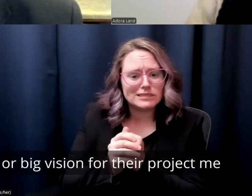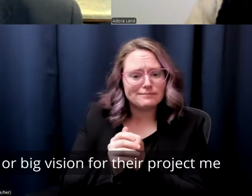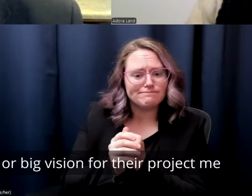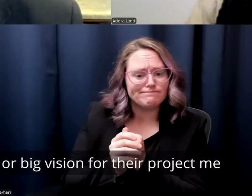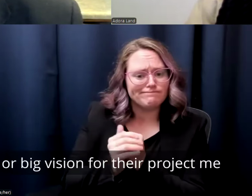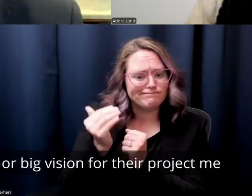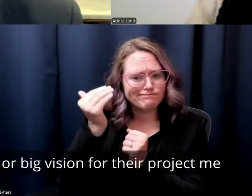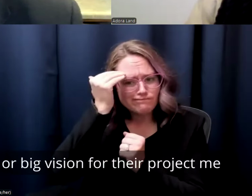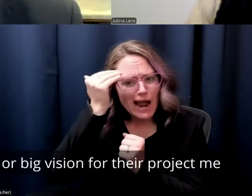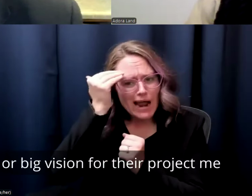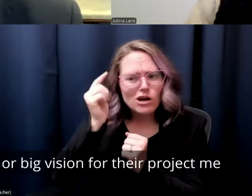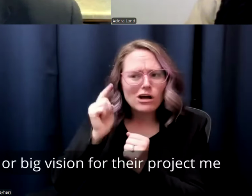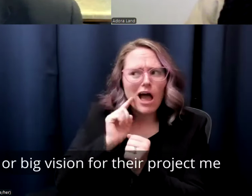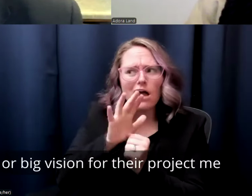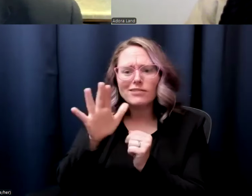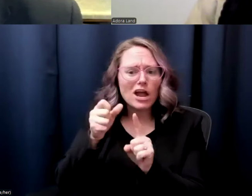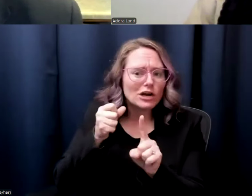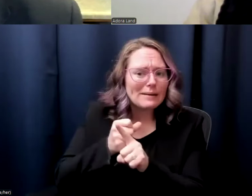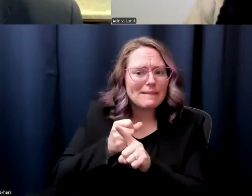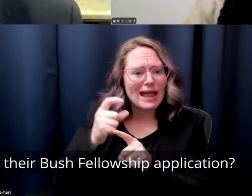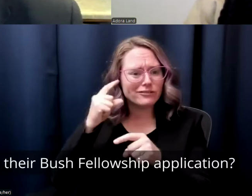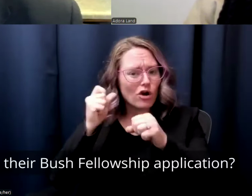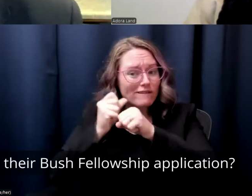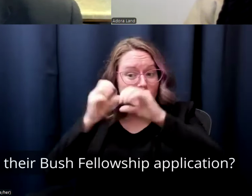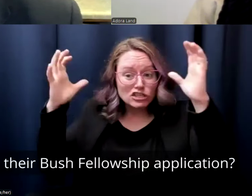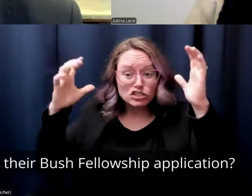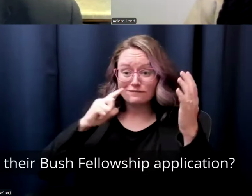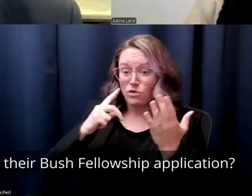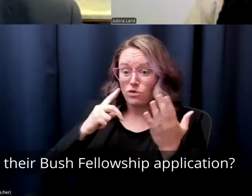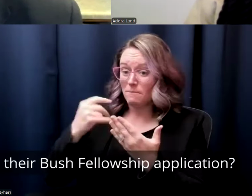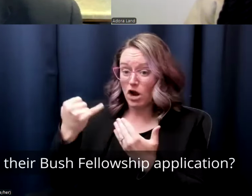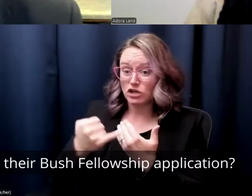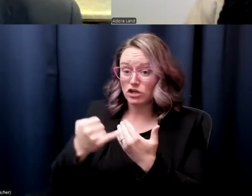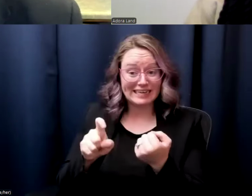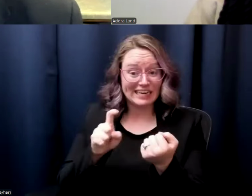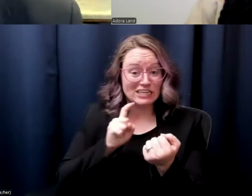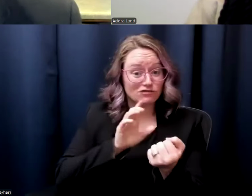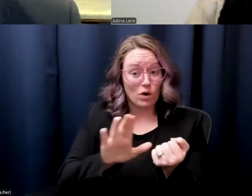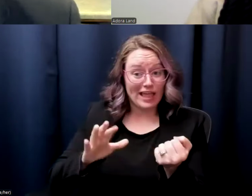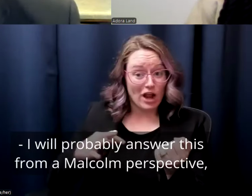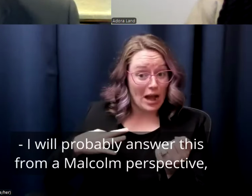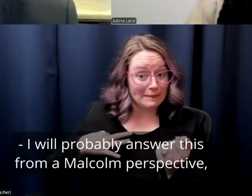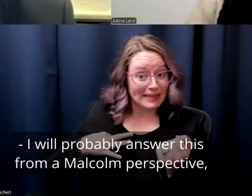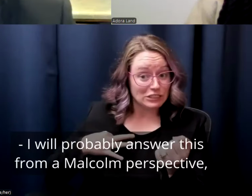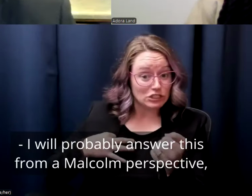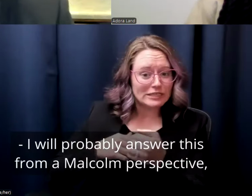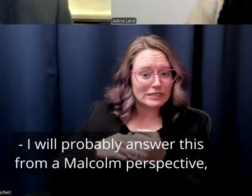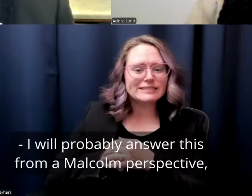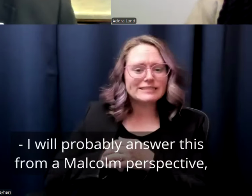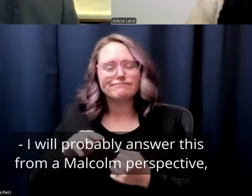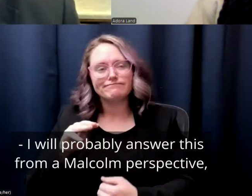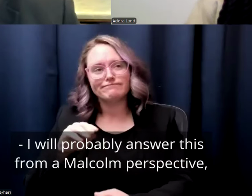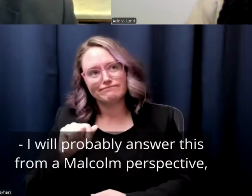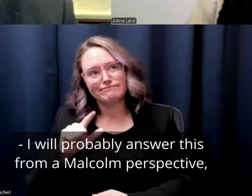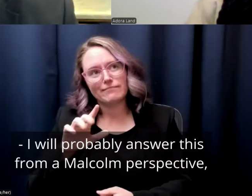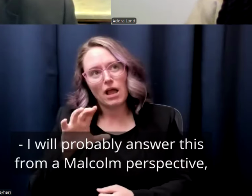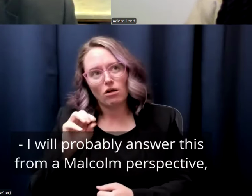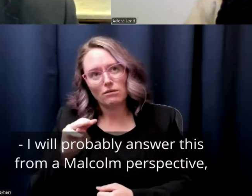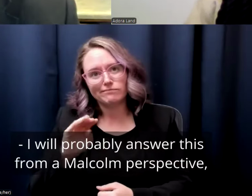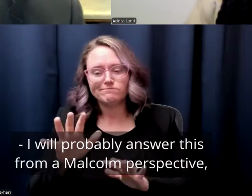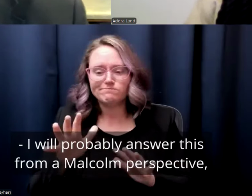big vision for their project Me in their Bush Fellowship application? I will probably answer this from